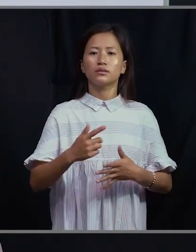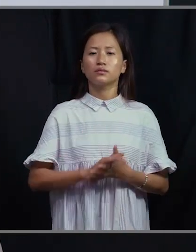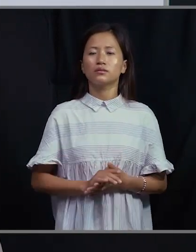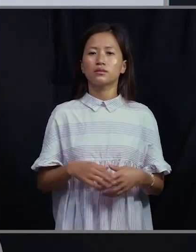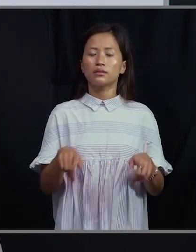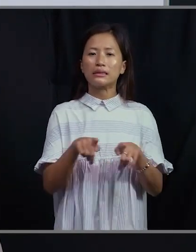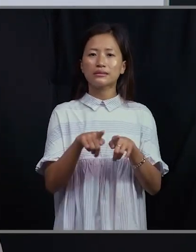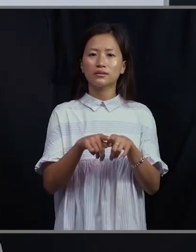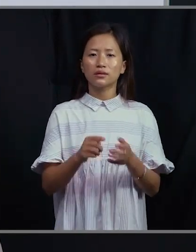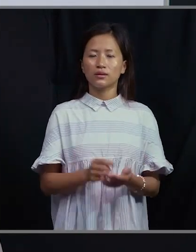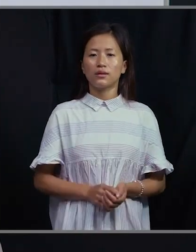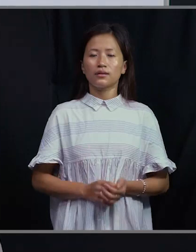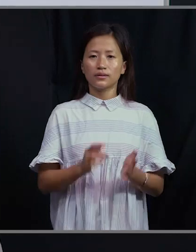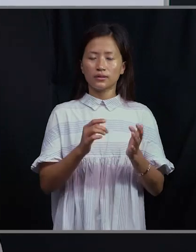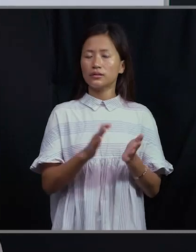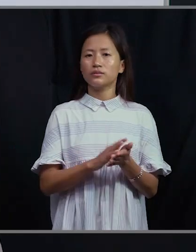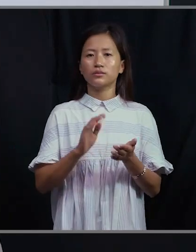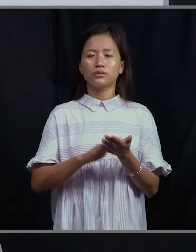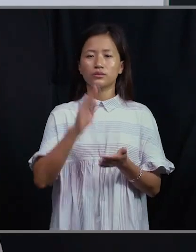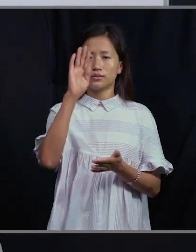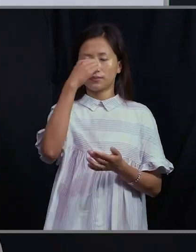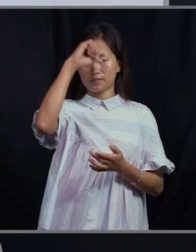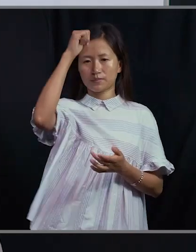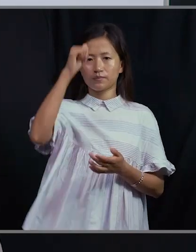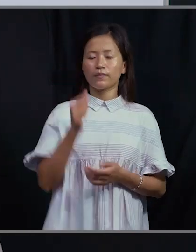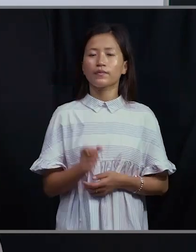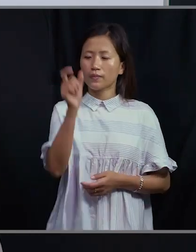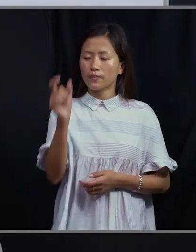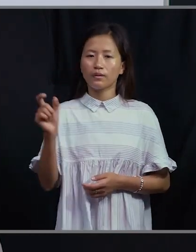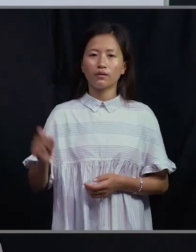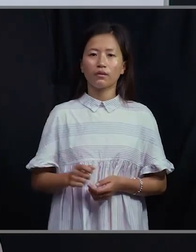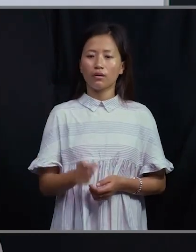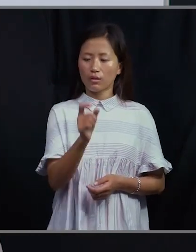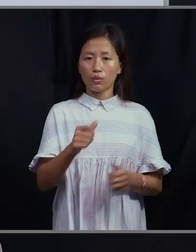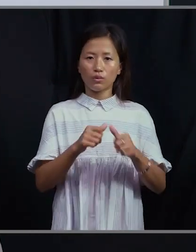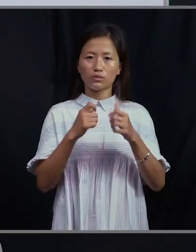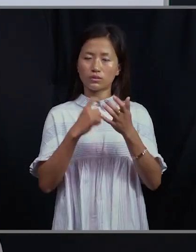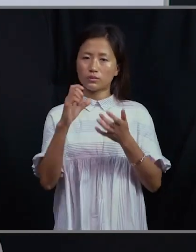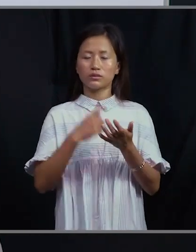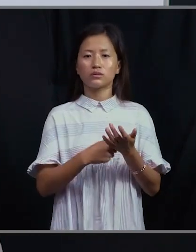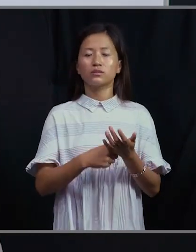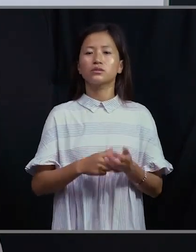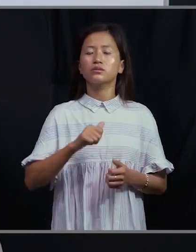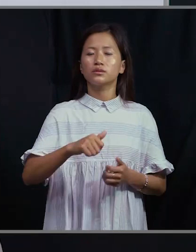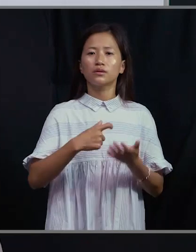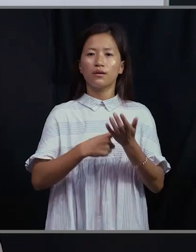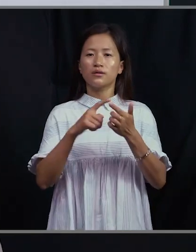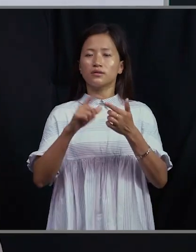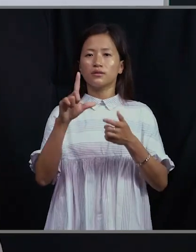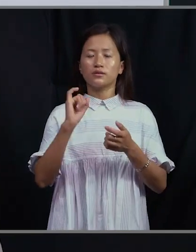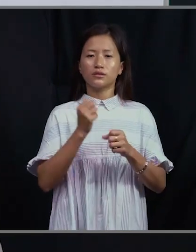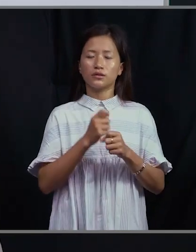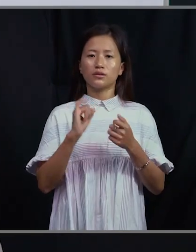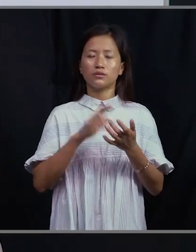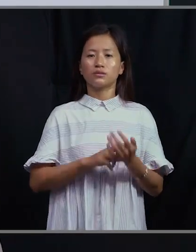unlike the Hindus, okay, they have to perform some duties according to their religion and all, right? But among the Muslims, it is not